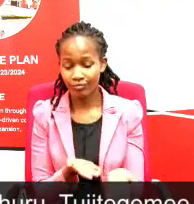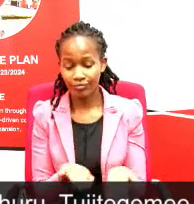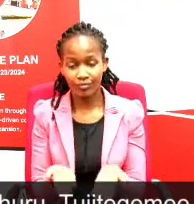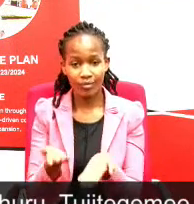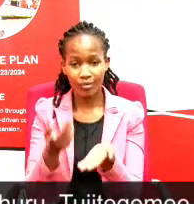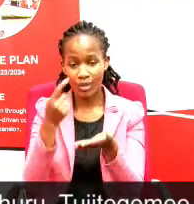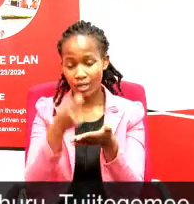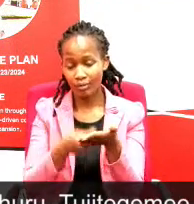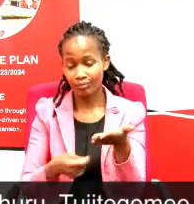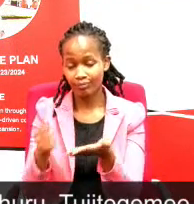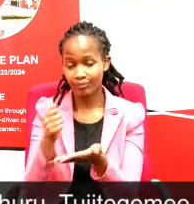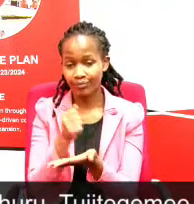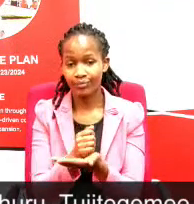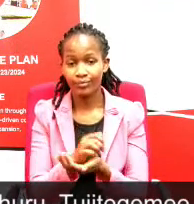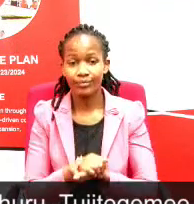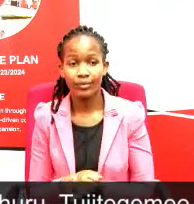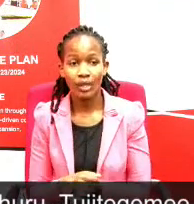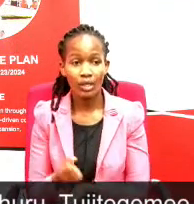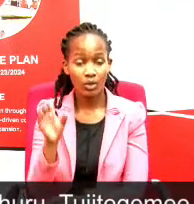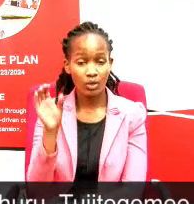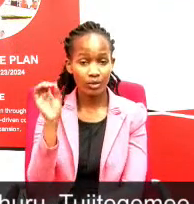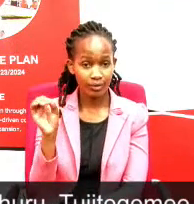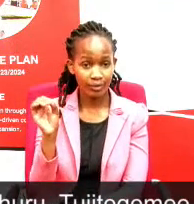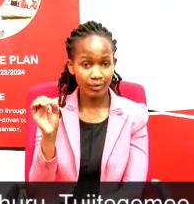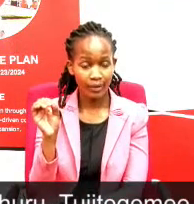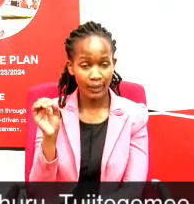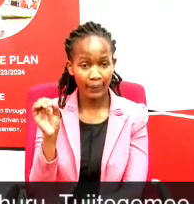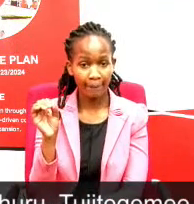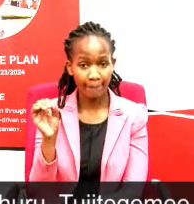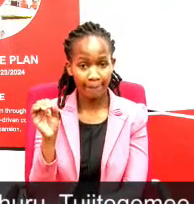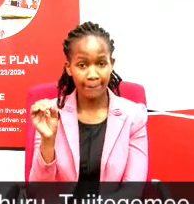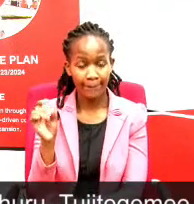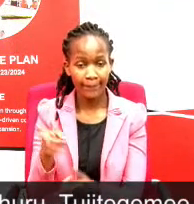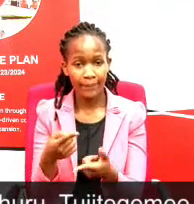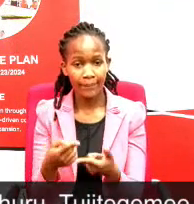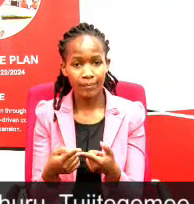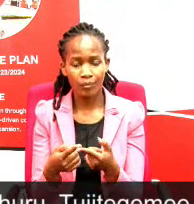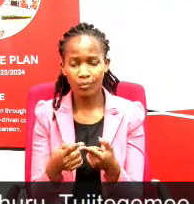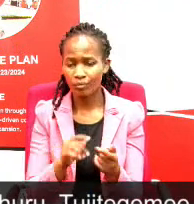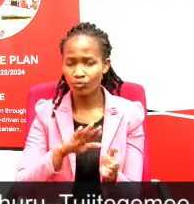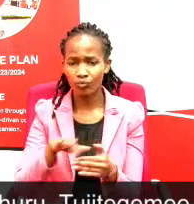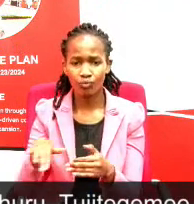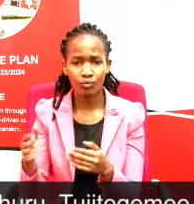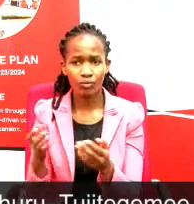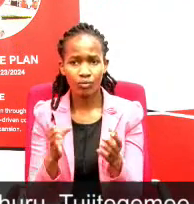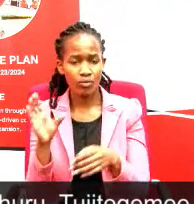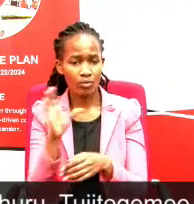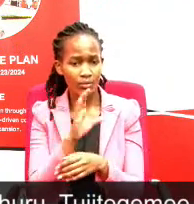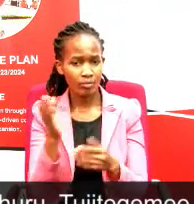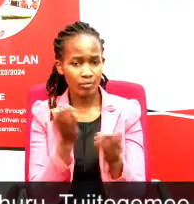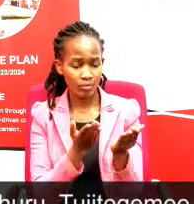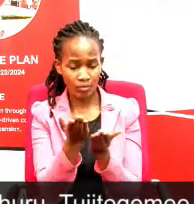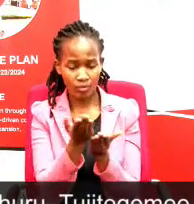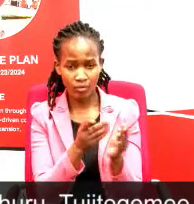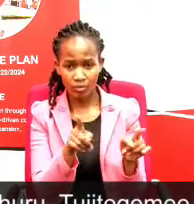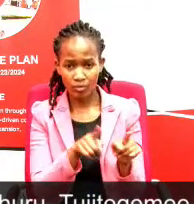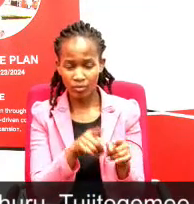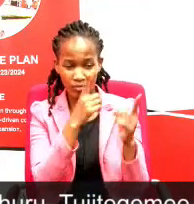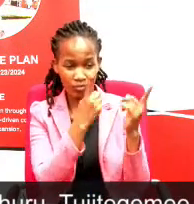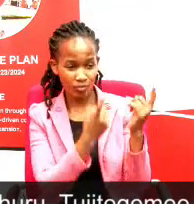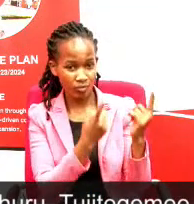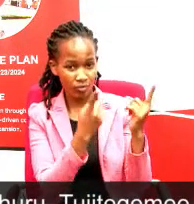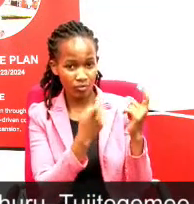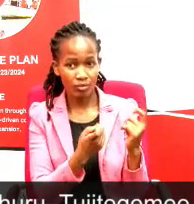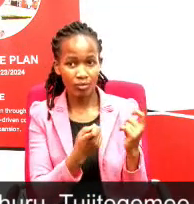tax administration. So the overarching exceptional customer service and the output or the expected impact is